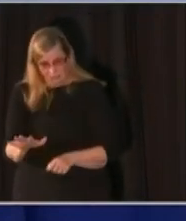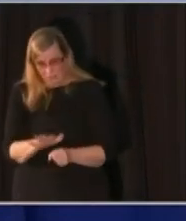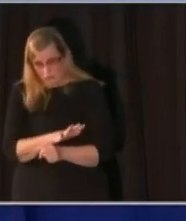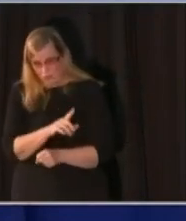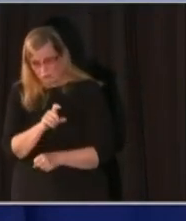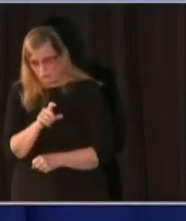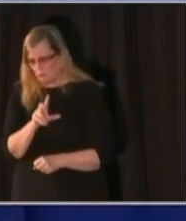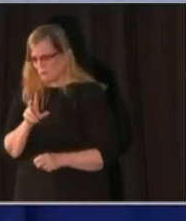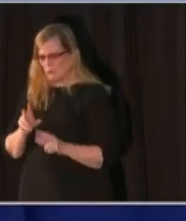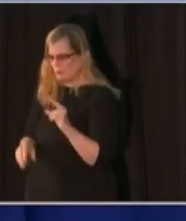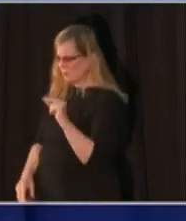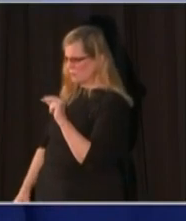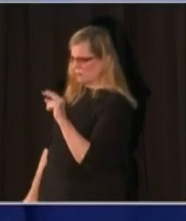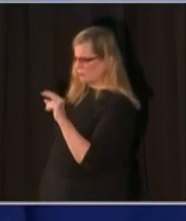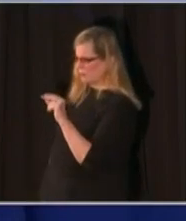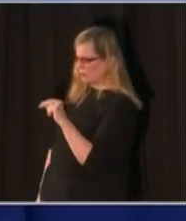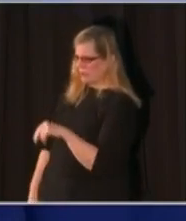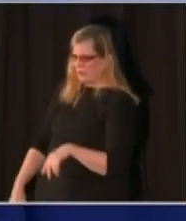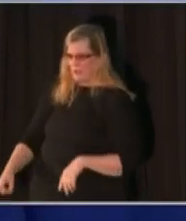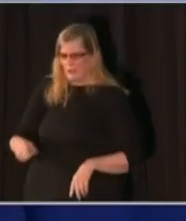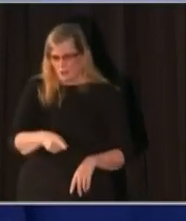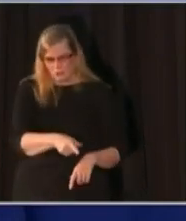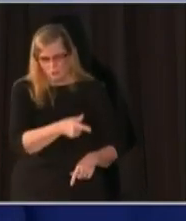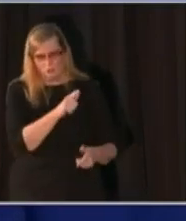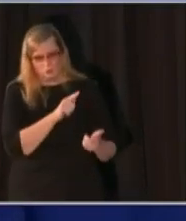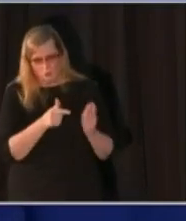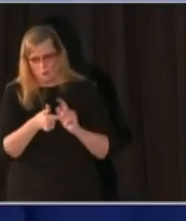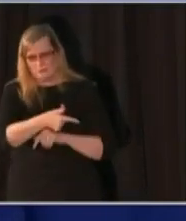out. We are rotating as